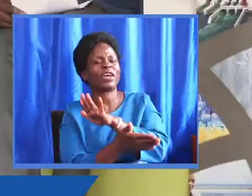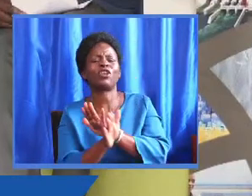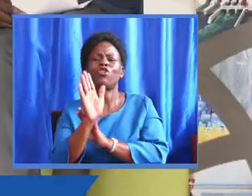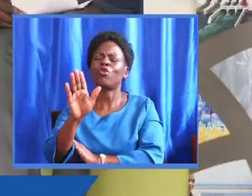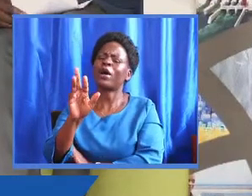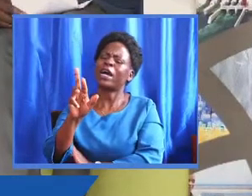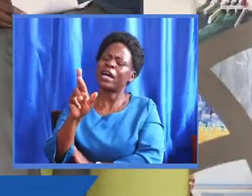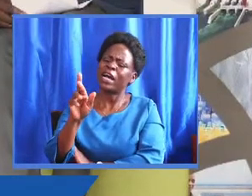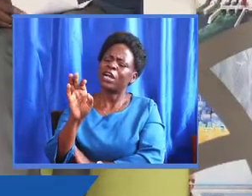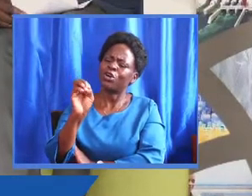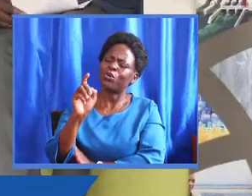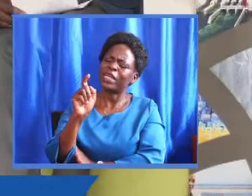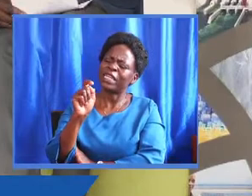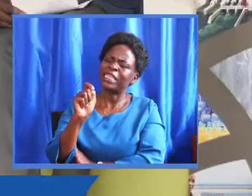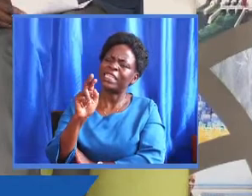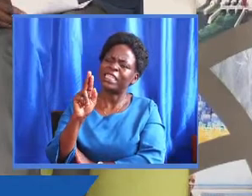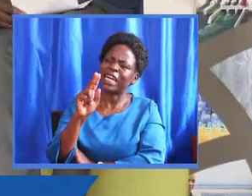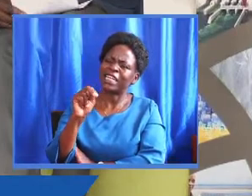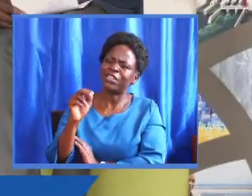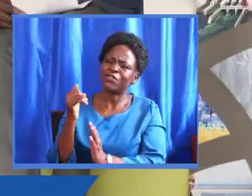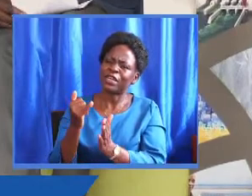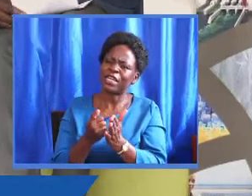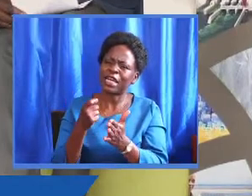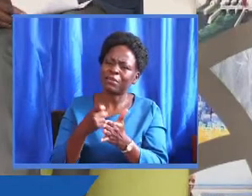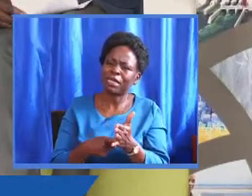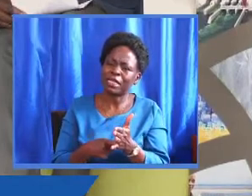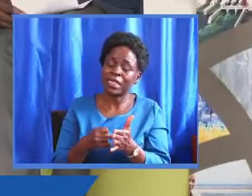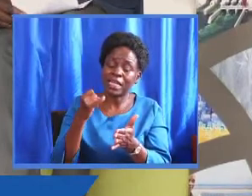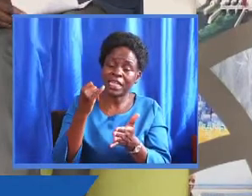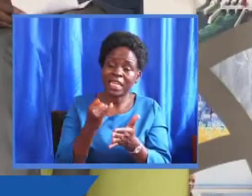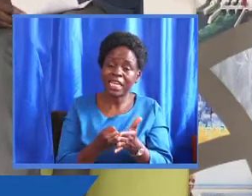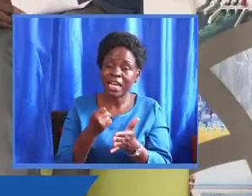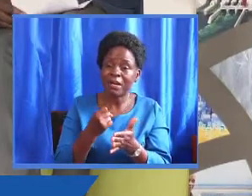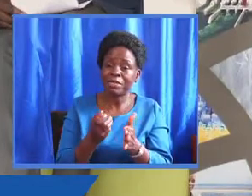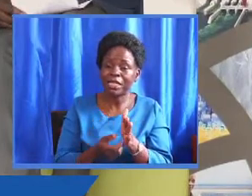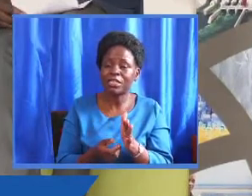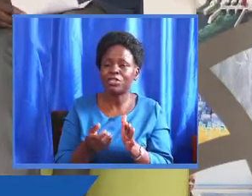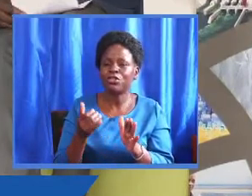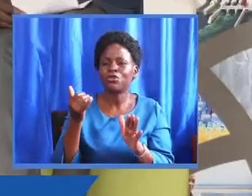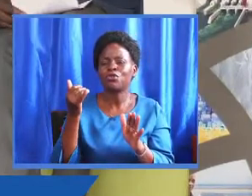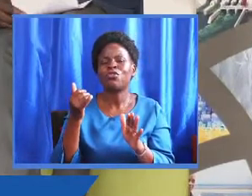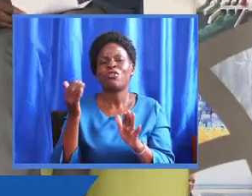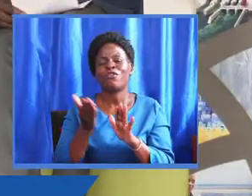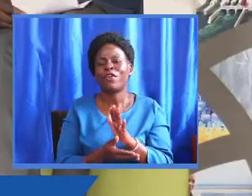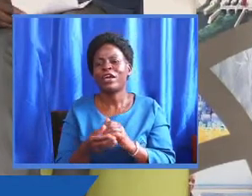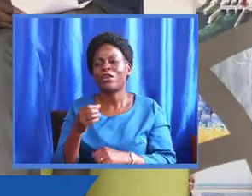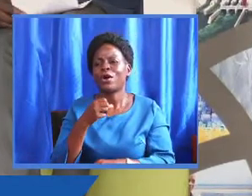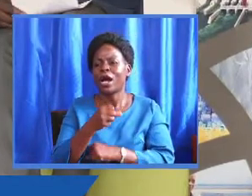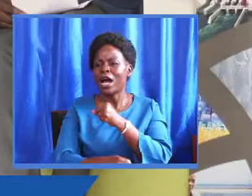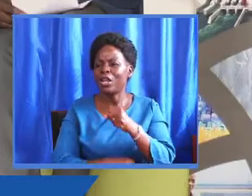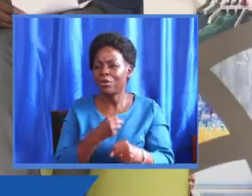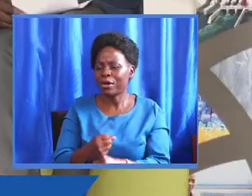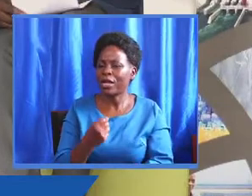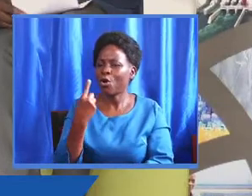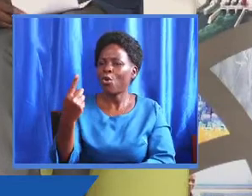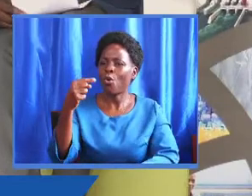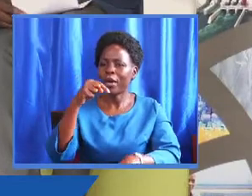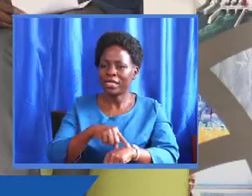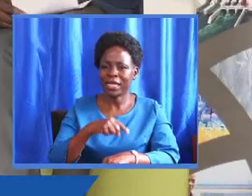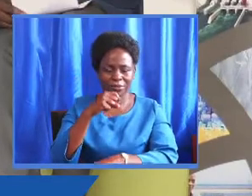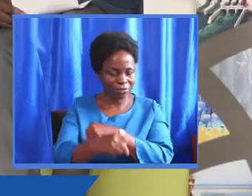return for income tax. An income tax return is filed annually, once